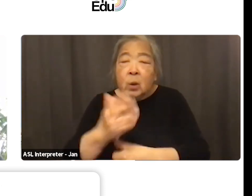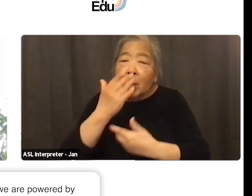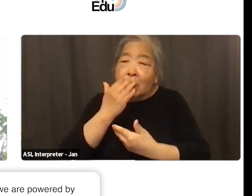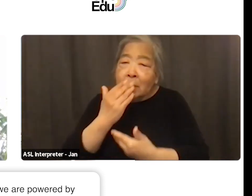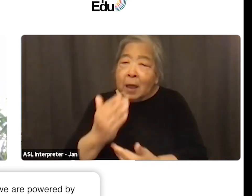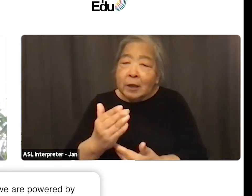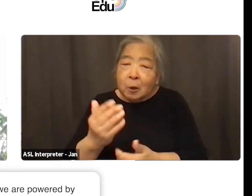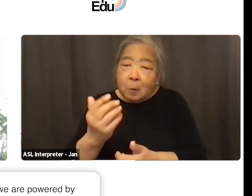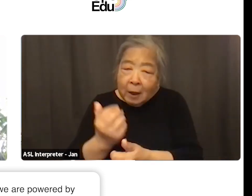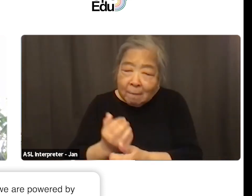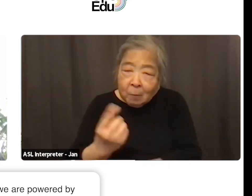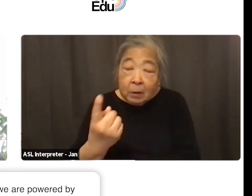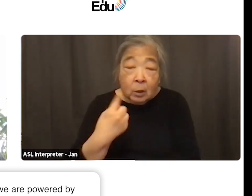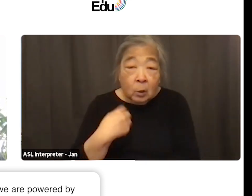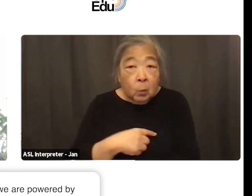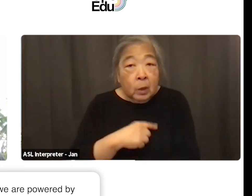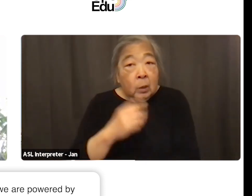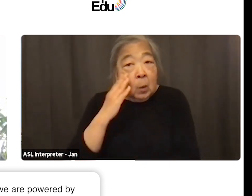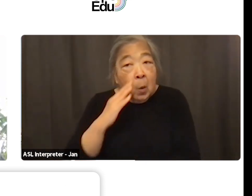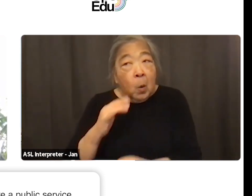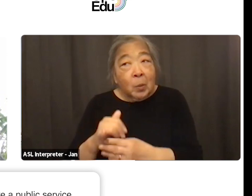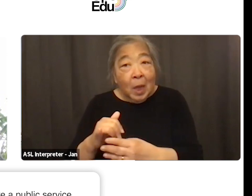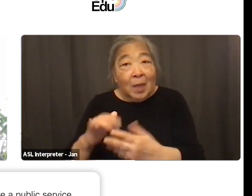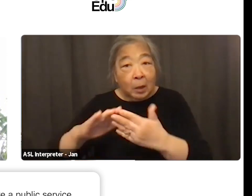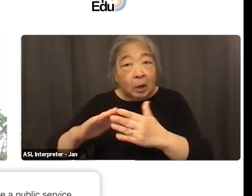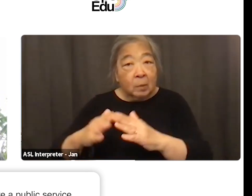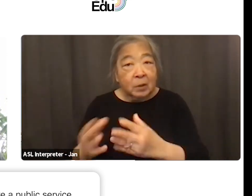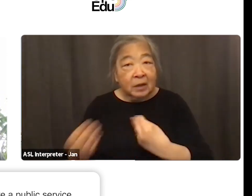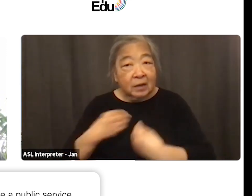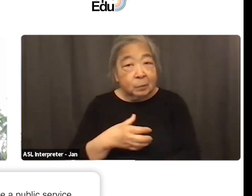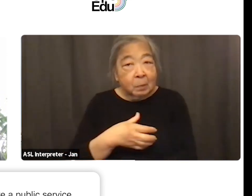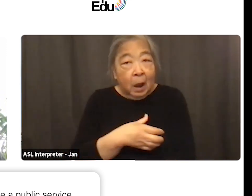everybody. We know we are powered by the community, and we